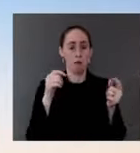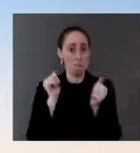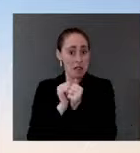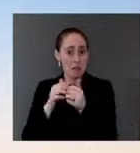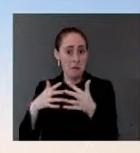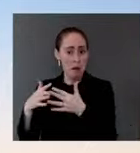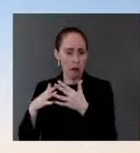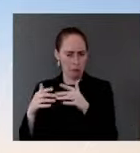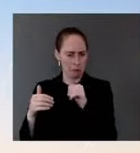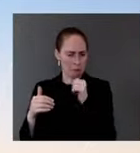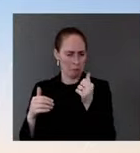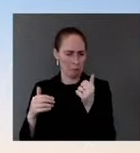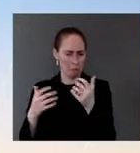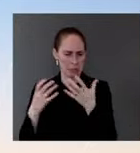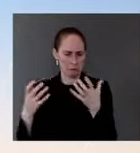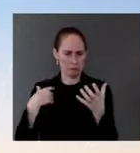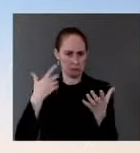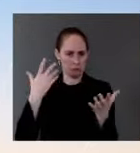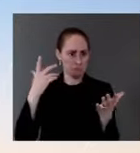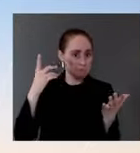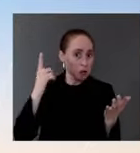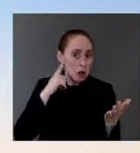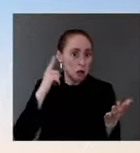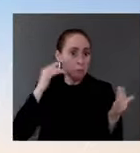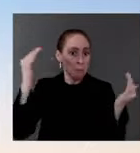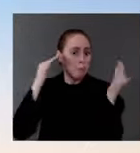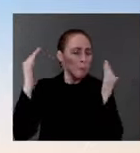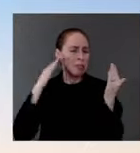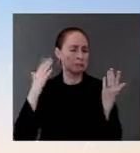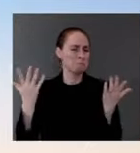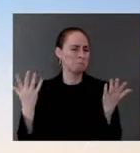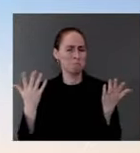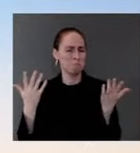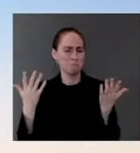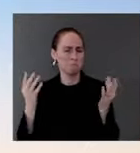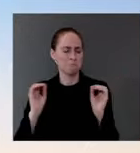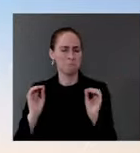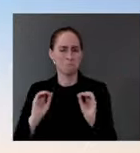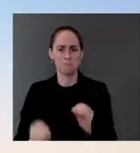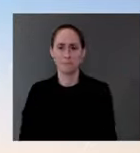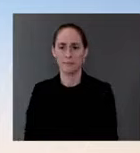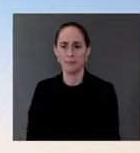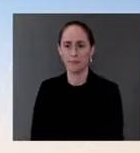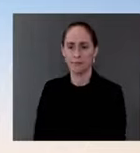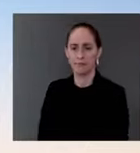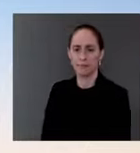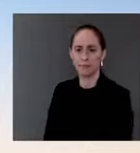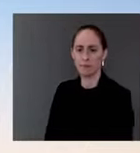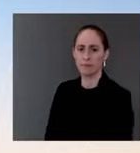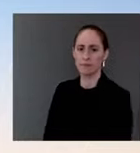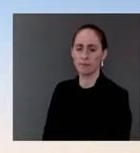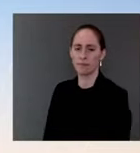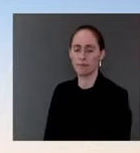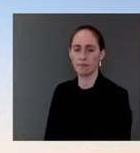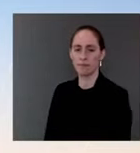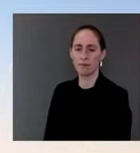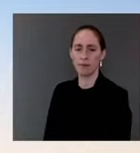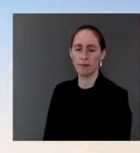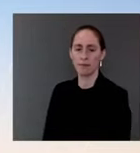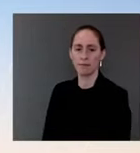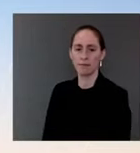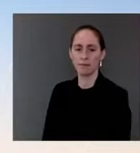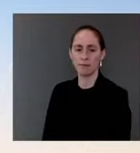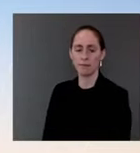they monitor not only domestic but also global markets. And I just wanted to sort of diagram a sentence that you said earlier. Oh,